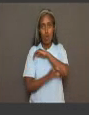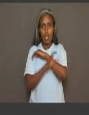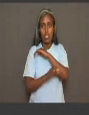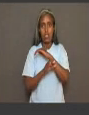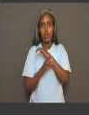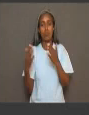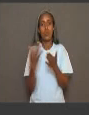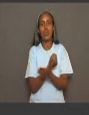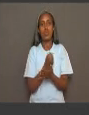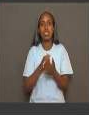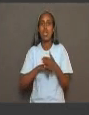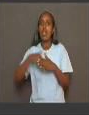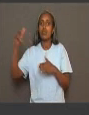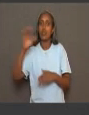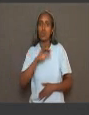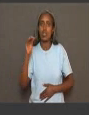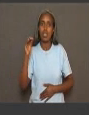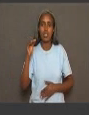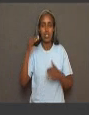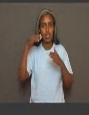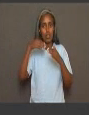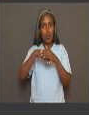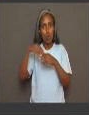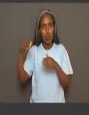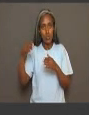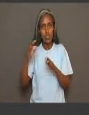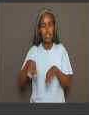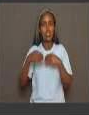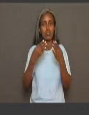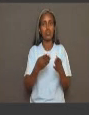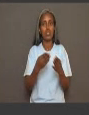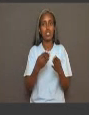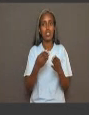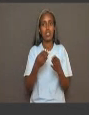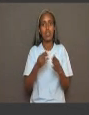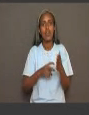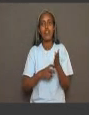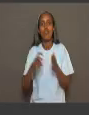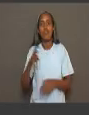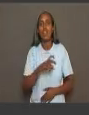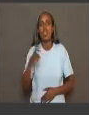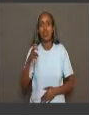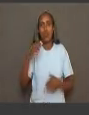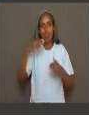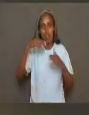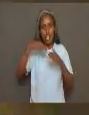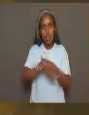exports and the cost, insurance, and freight of import